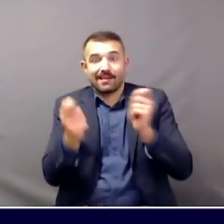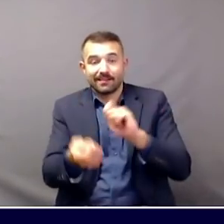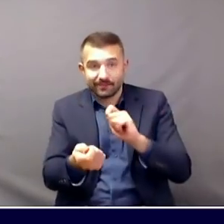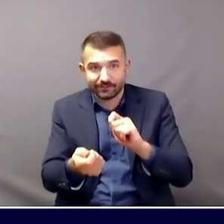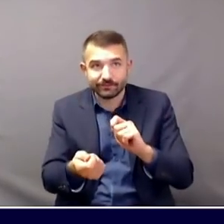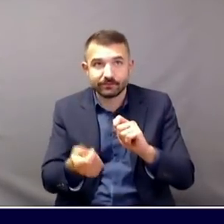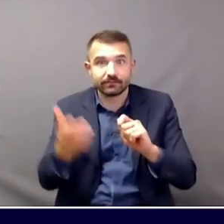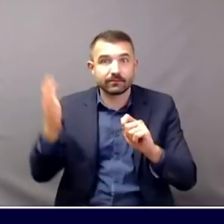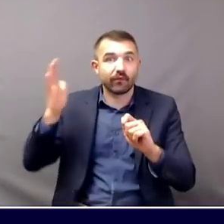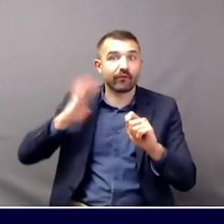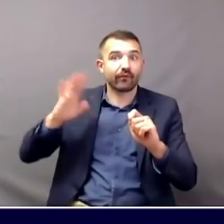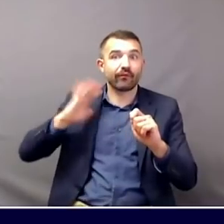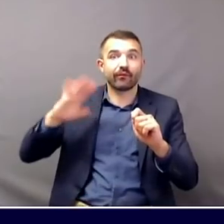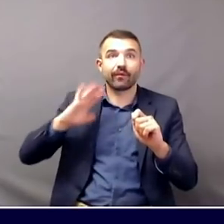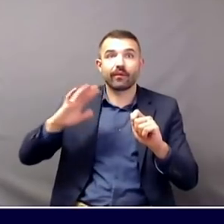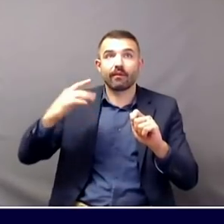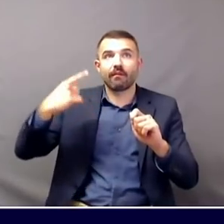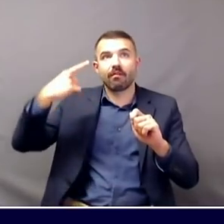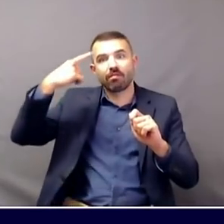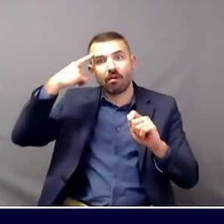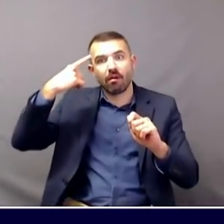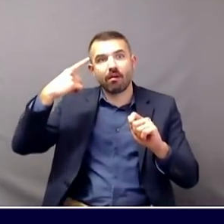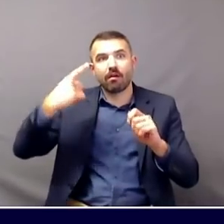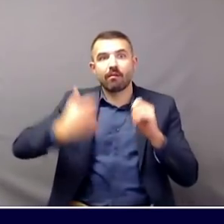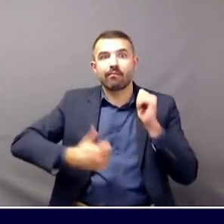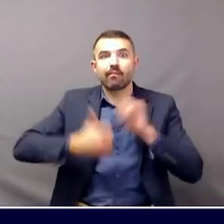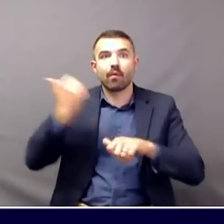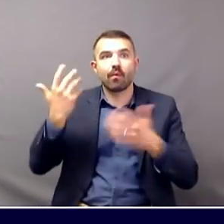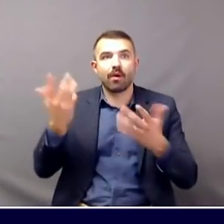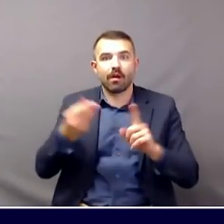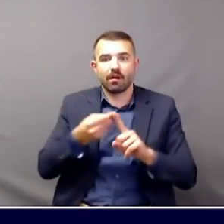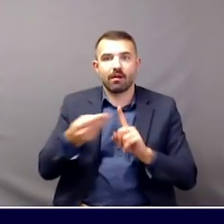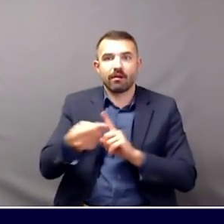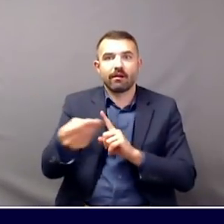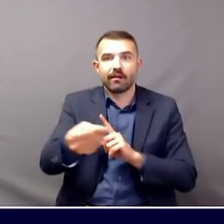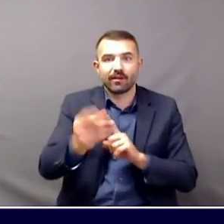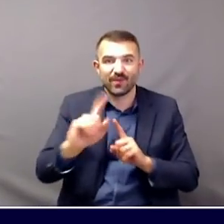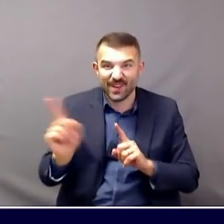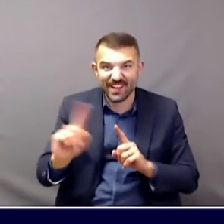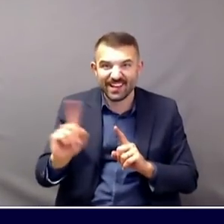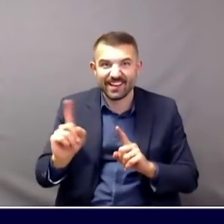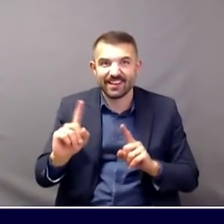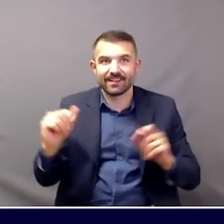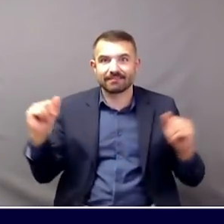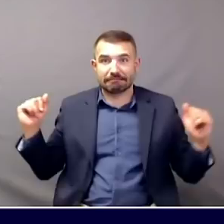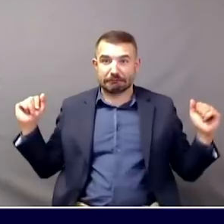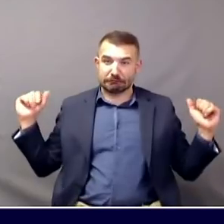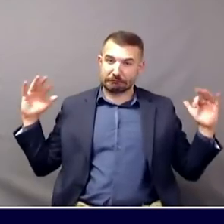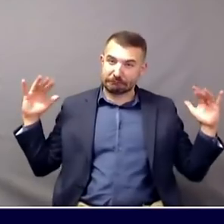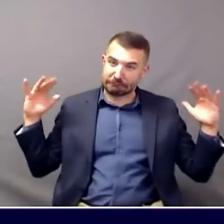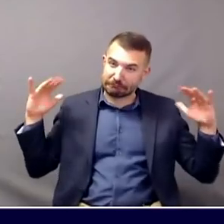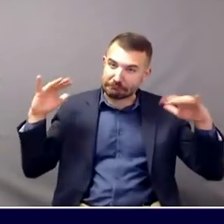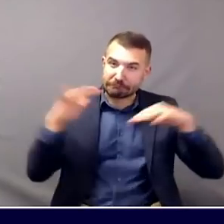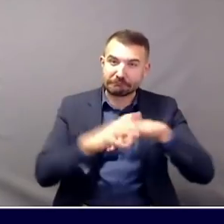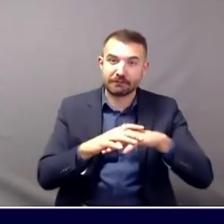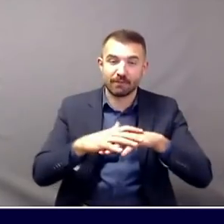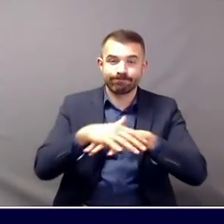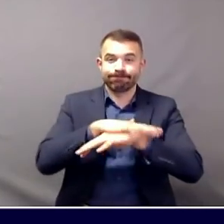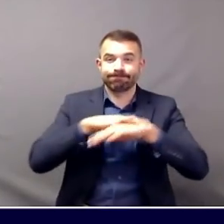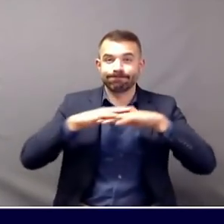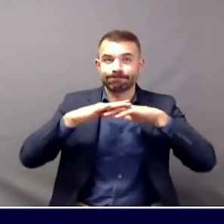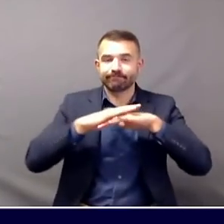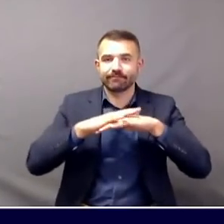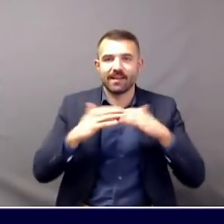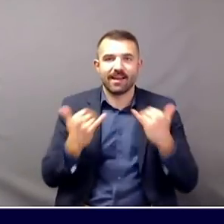transmission occurring in large groups and large gatherings. But now that it's moved indoors, the frame of reference, the lens that we